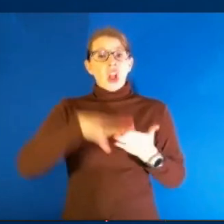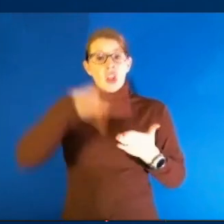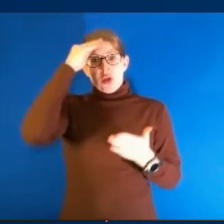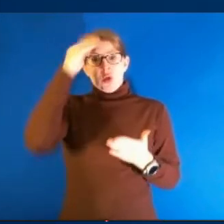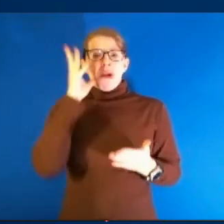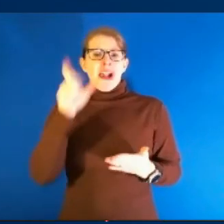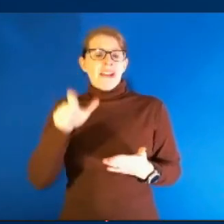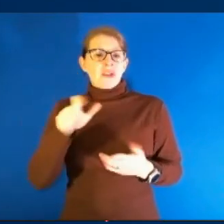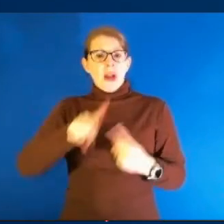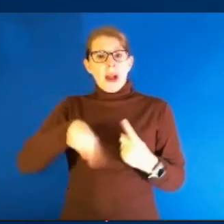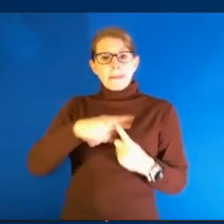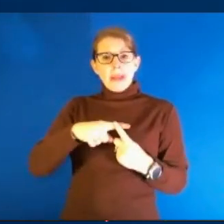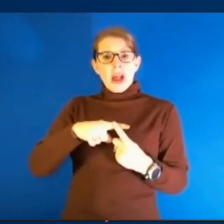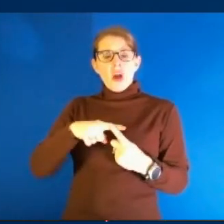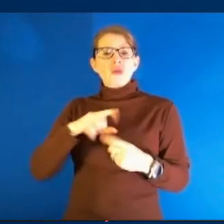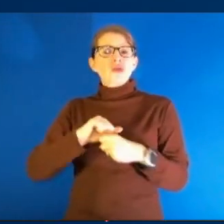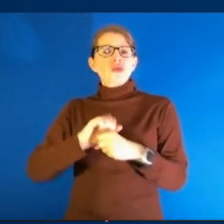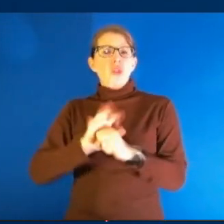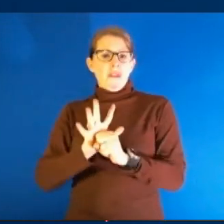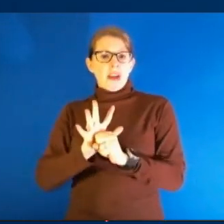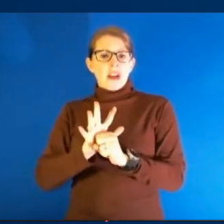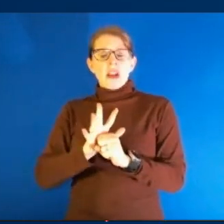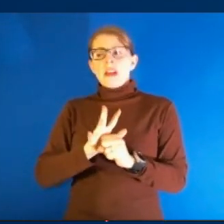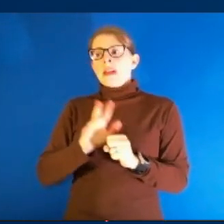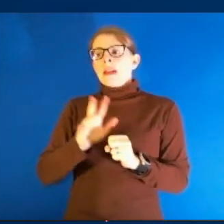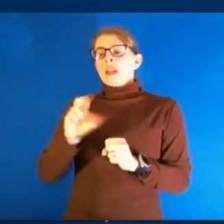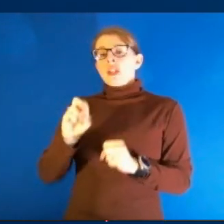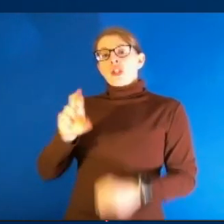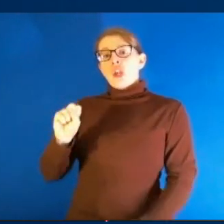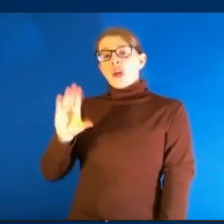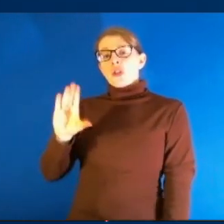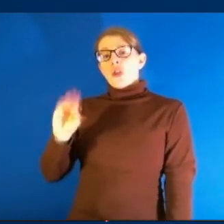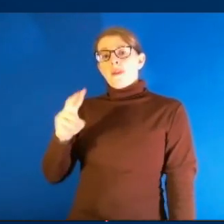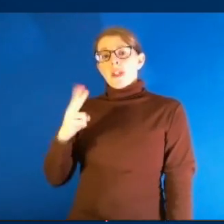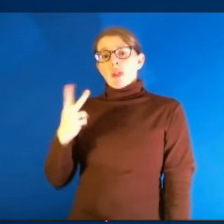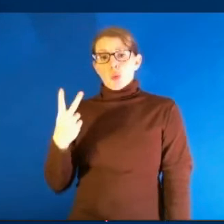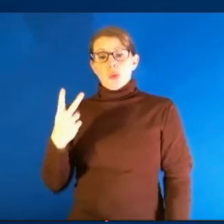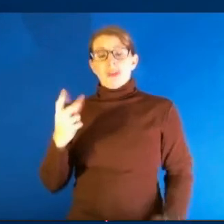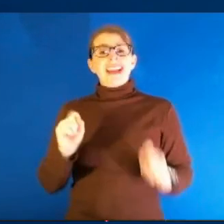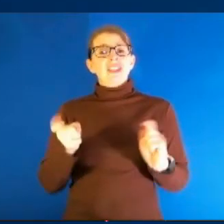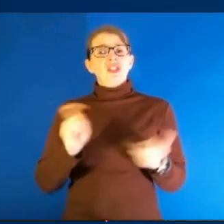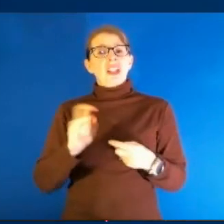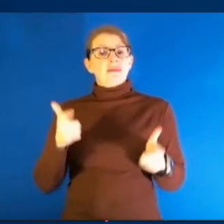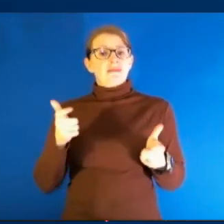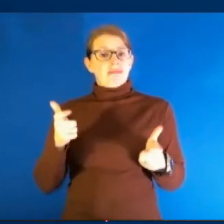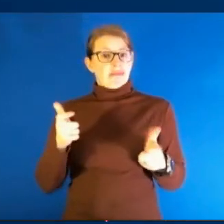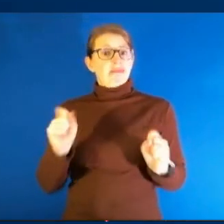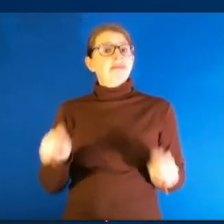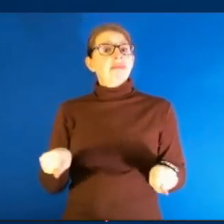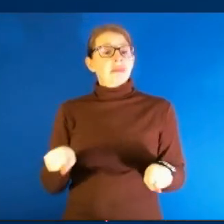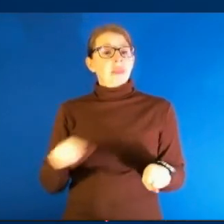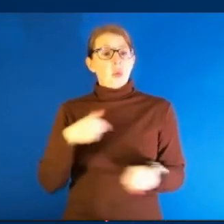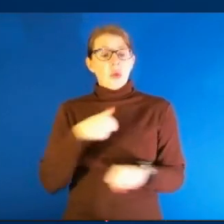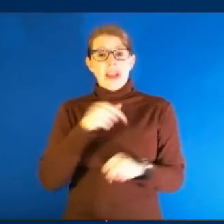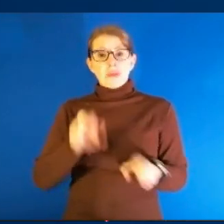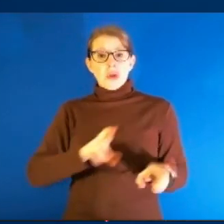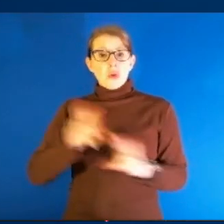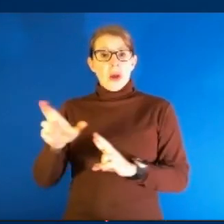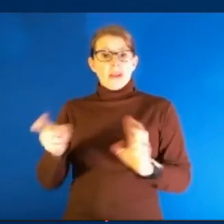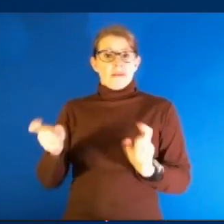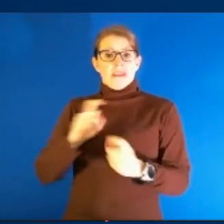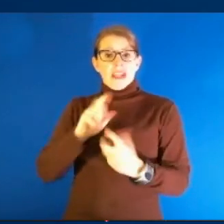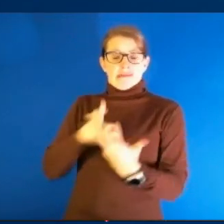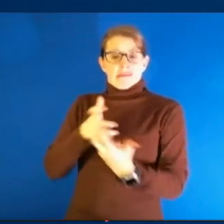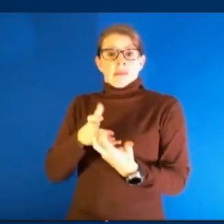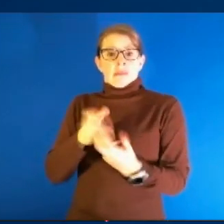COVID. We're going to have to learn that SARS-CoV-2 can change pretty rapidly, and we have to be ready to pivot rapidly,